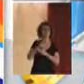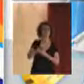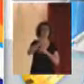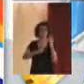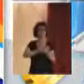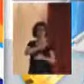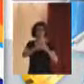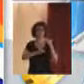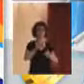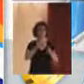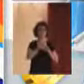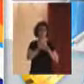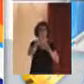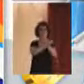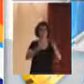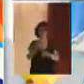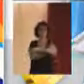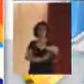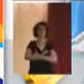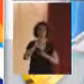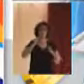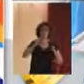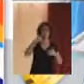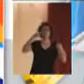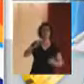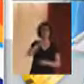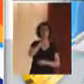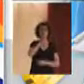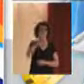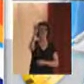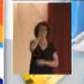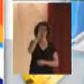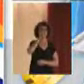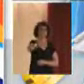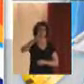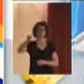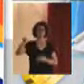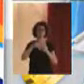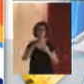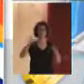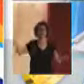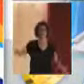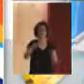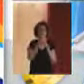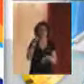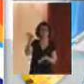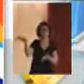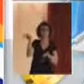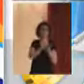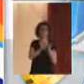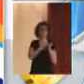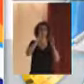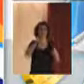to reflect the complex and dynamic situation of people with a disability, taking on both the opinion of the